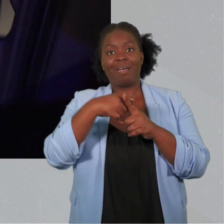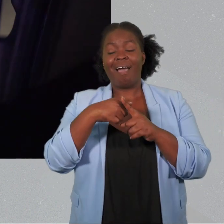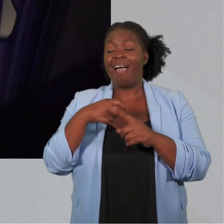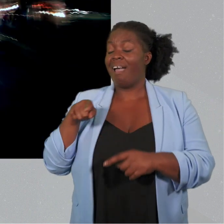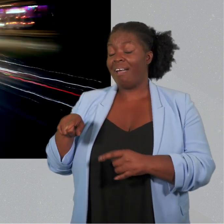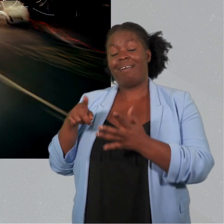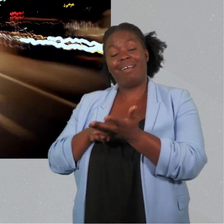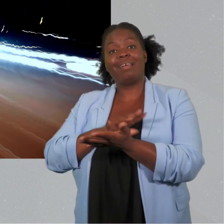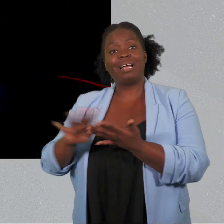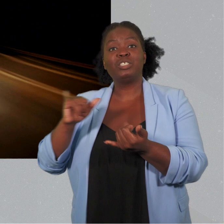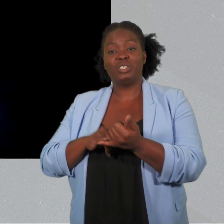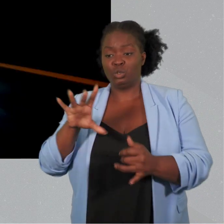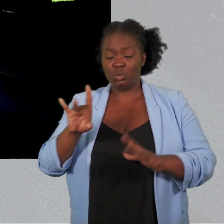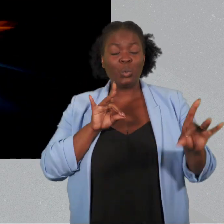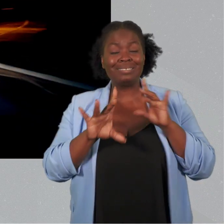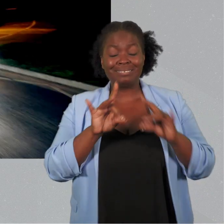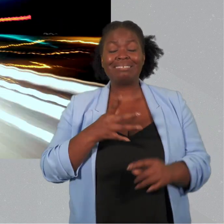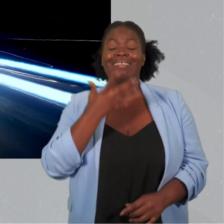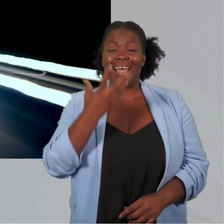a choice. The NHS has a choice.